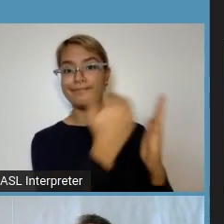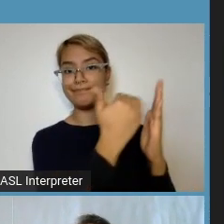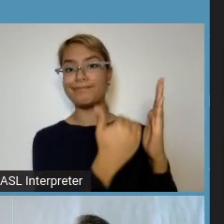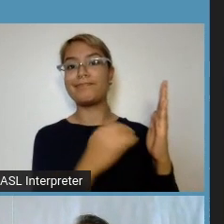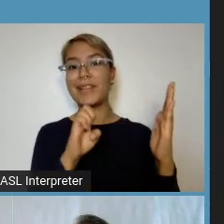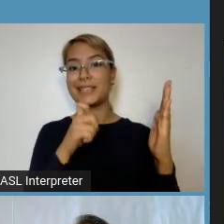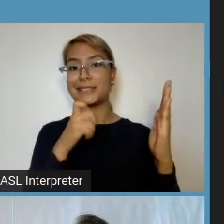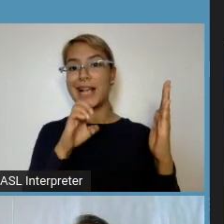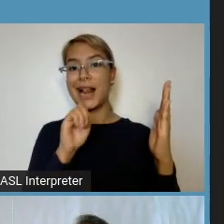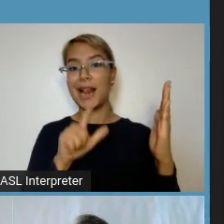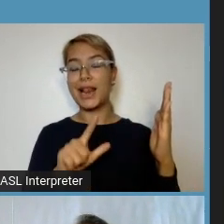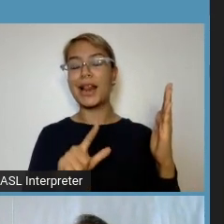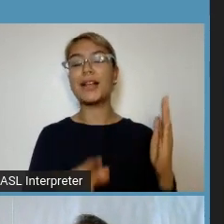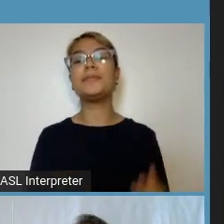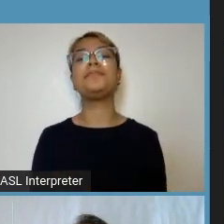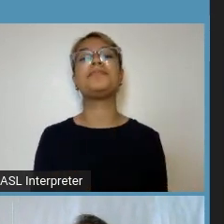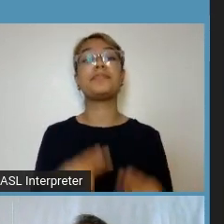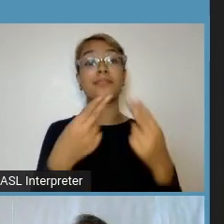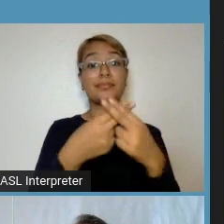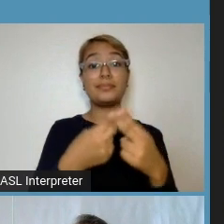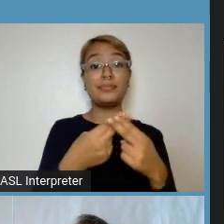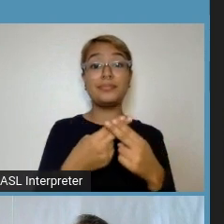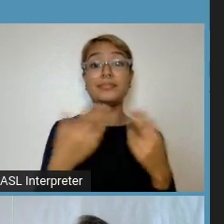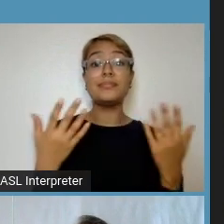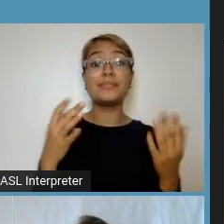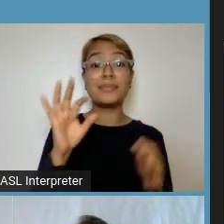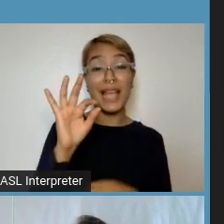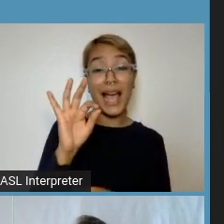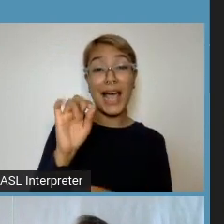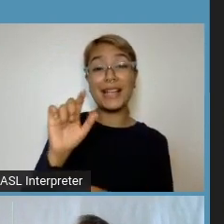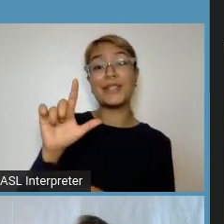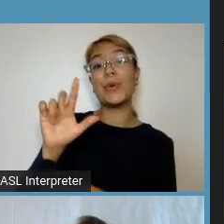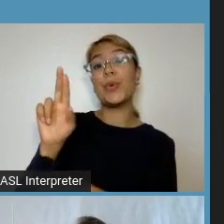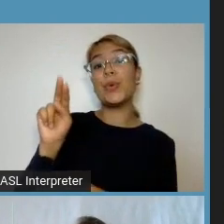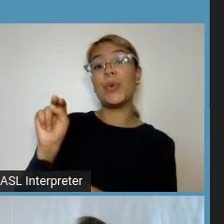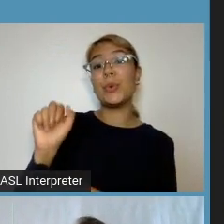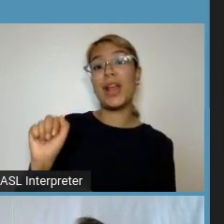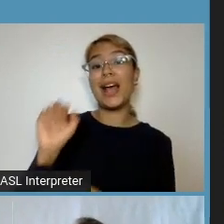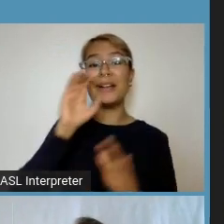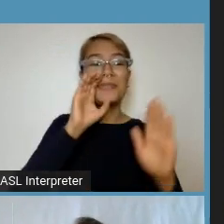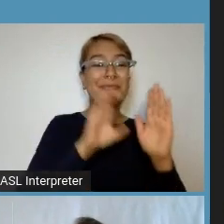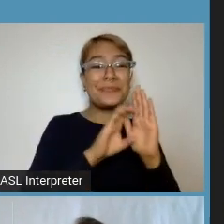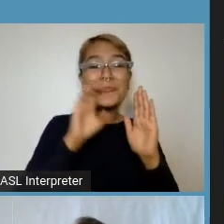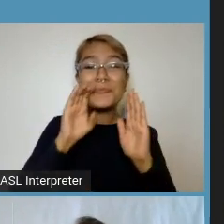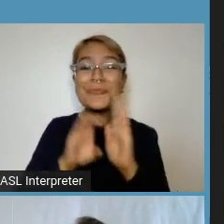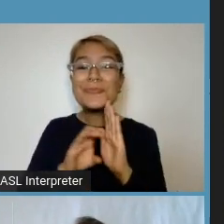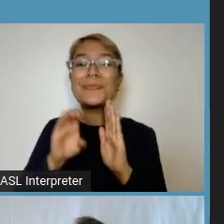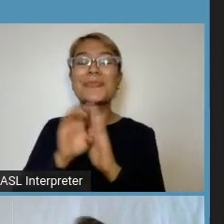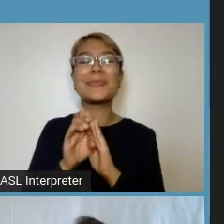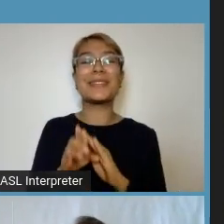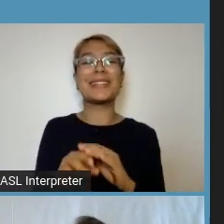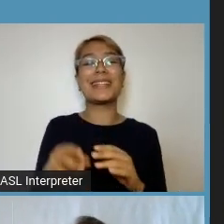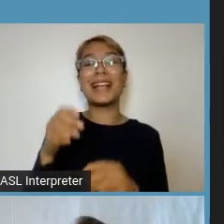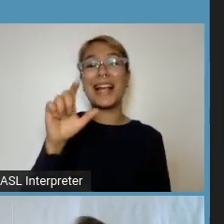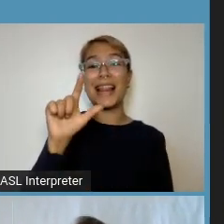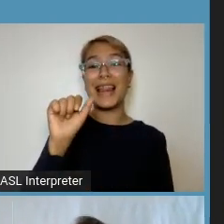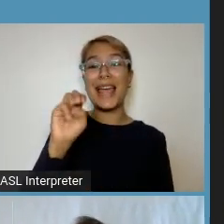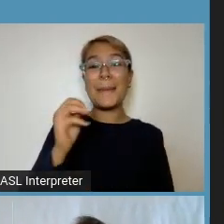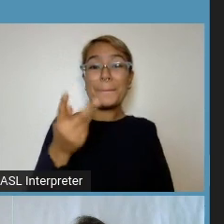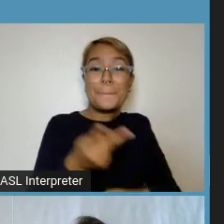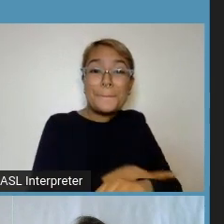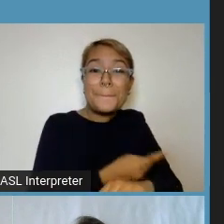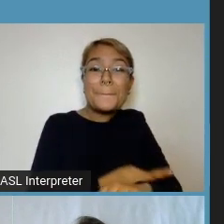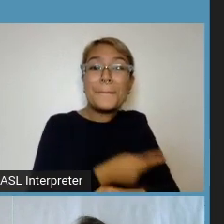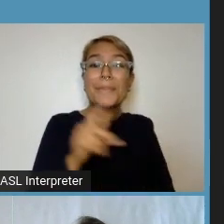Slide 9 is titled Luna and shows three images of the stuffed lamb. From left to right, the first is a quad of